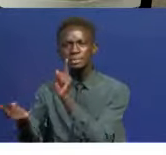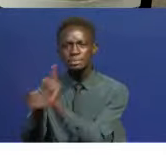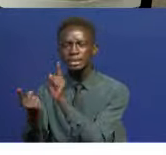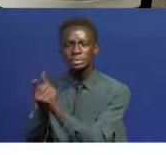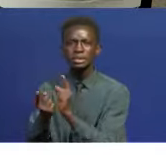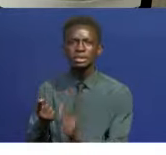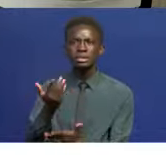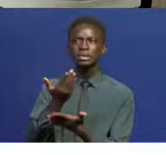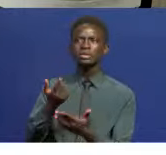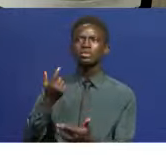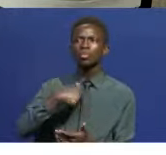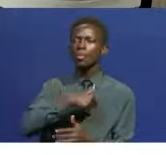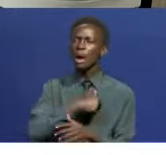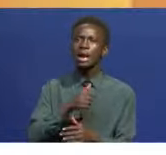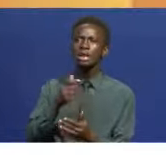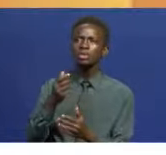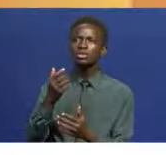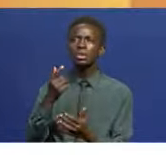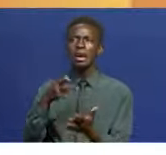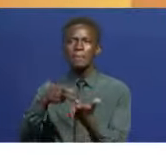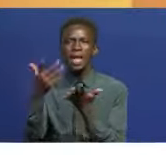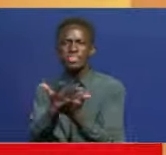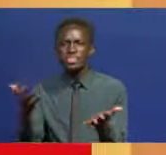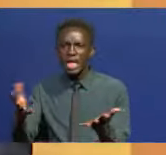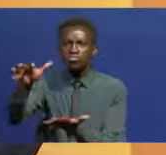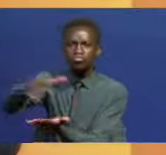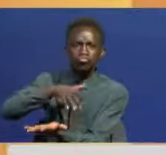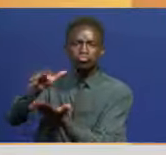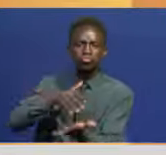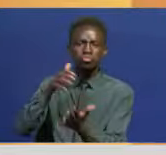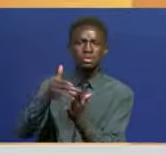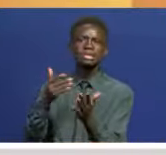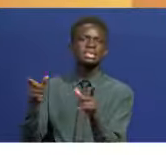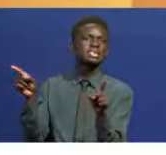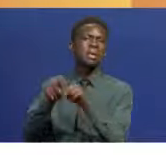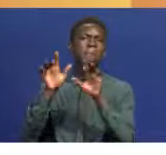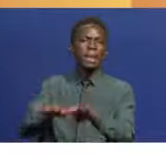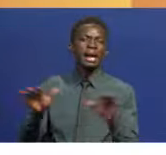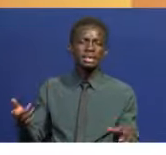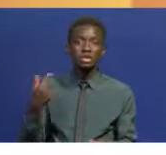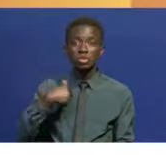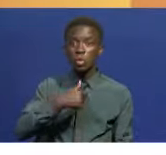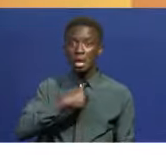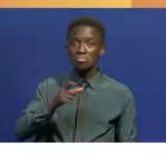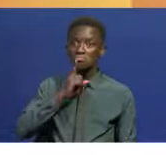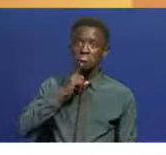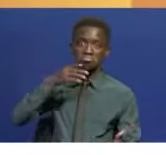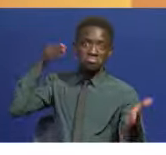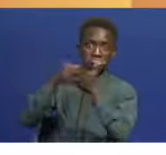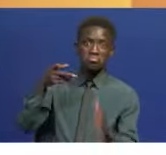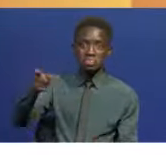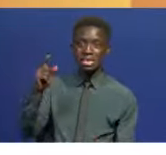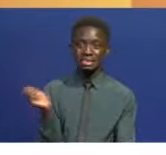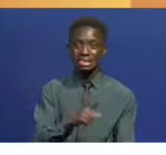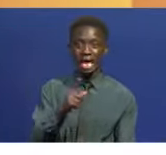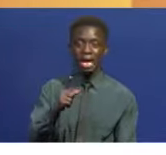do shopping in the same market. So we are not against the idea of garnering good money. We are saying we should have